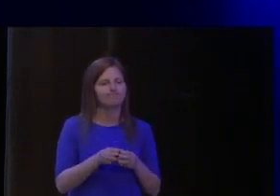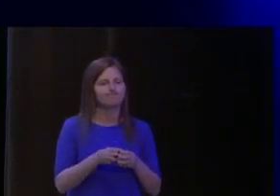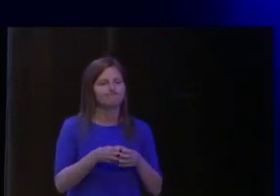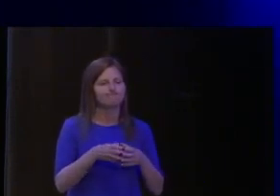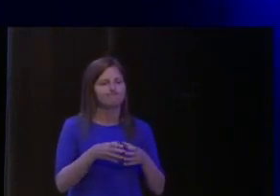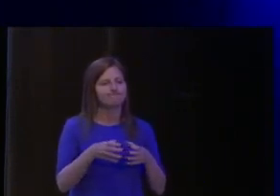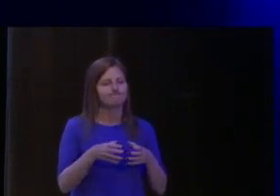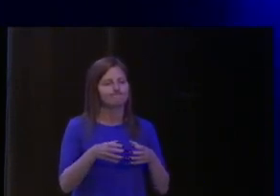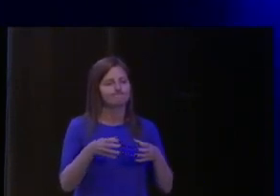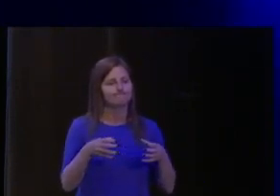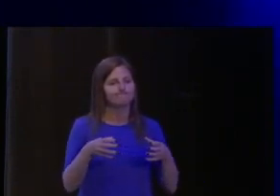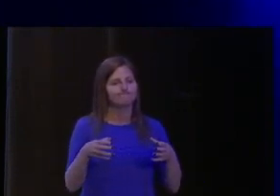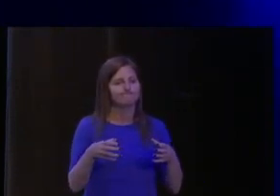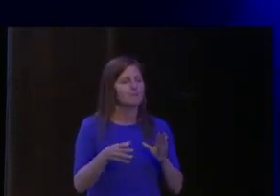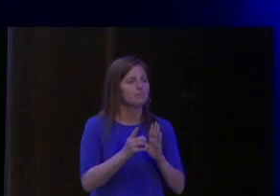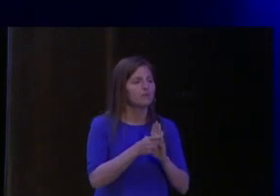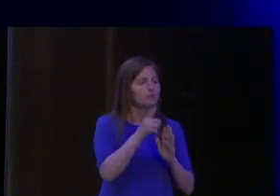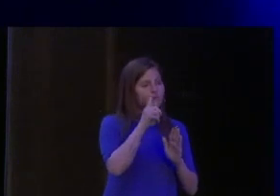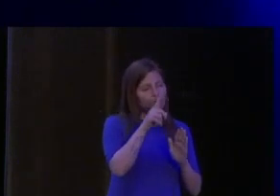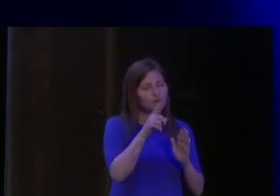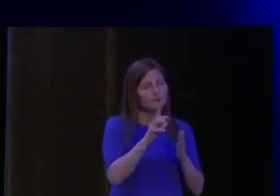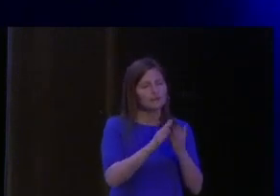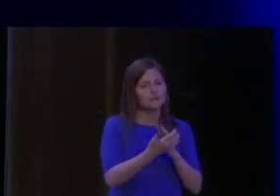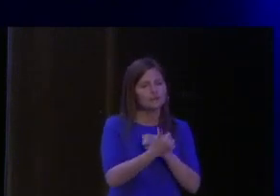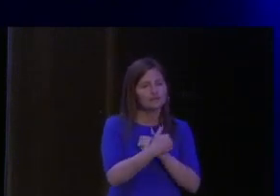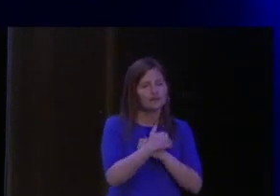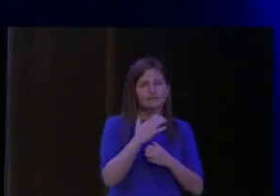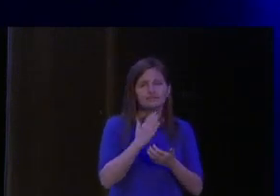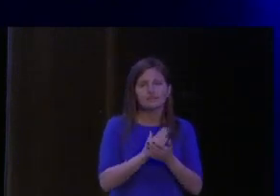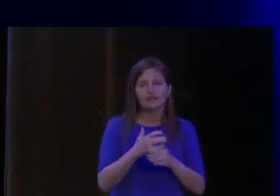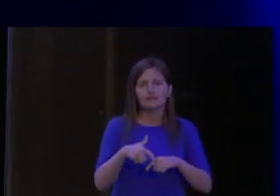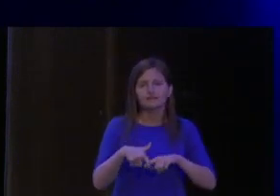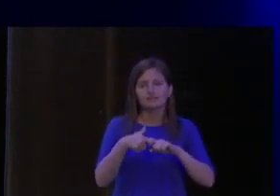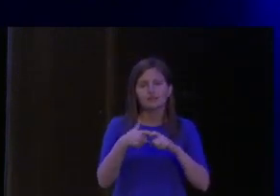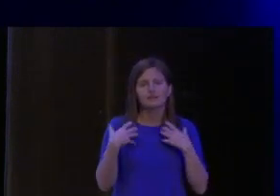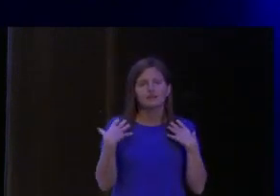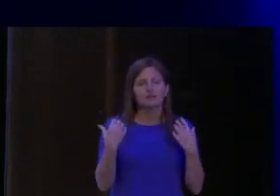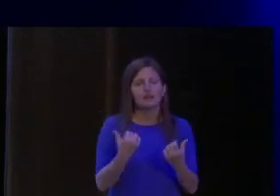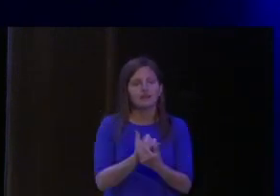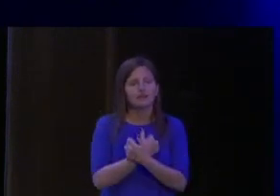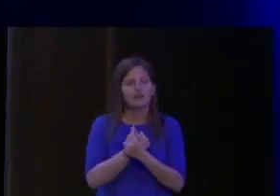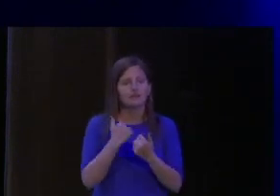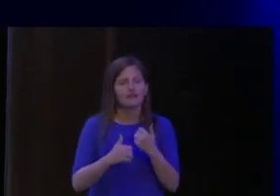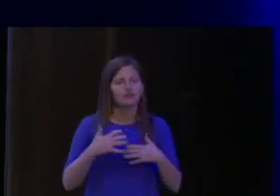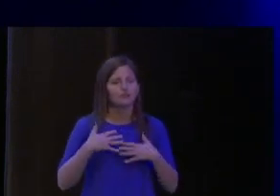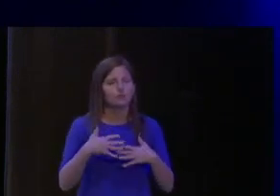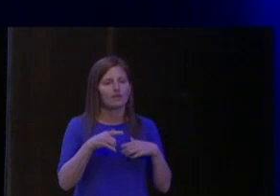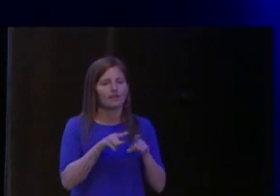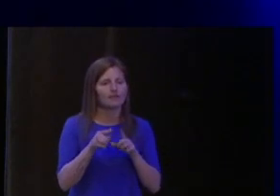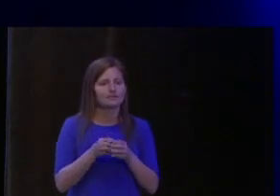Think of a moment of being in love. Time is stopping. Feel the love with every breath as an